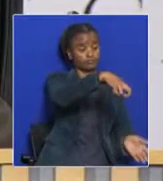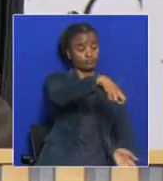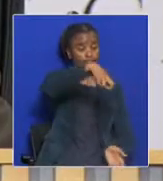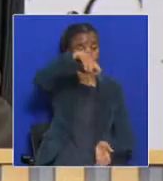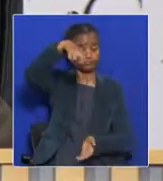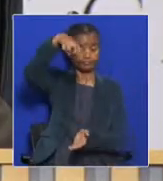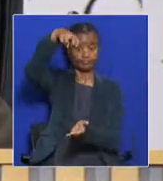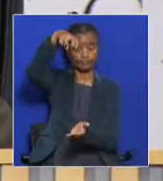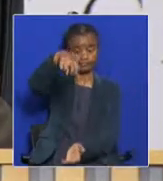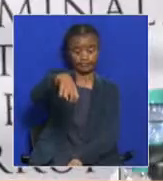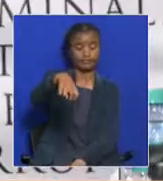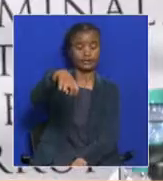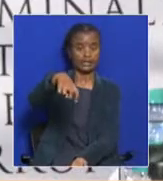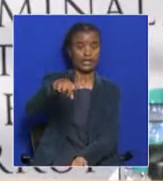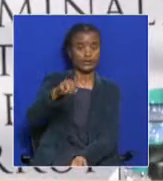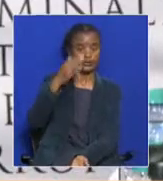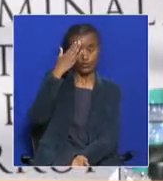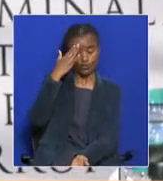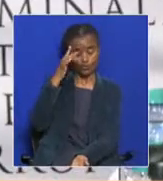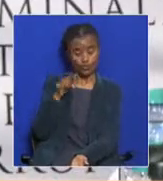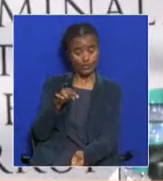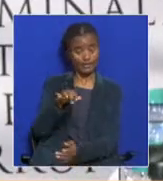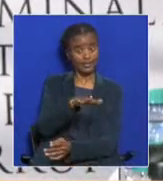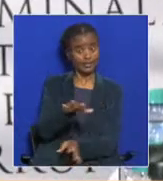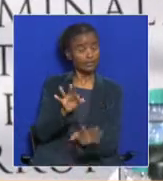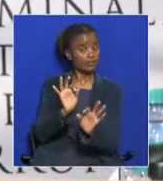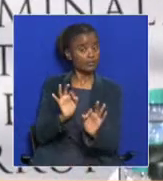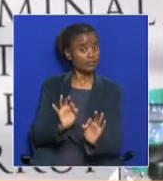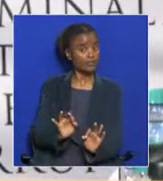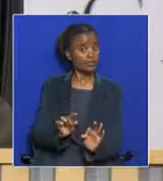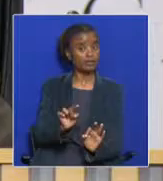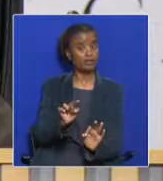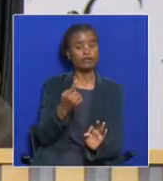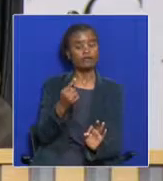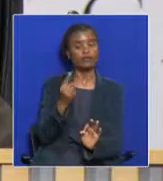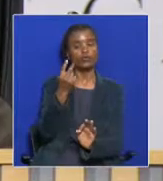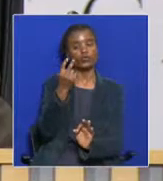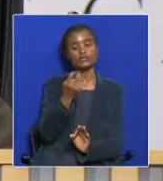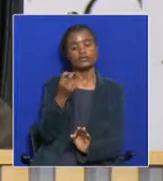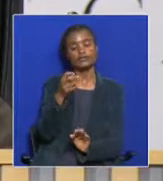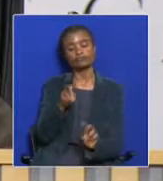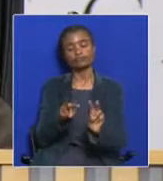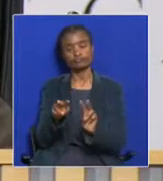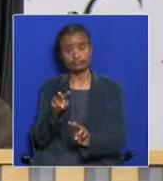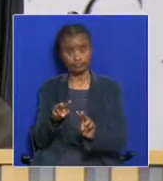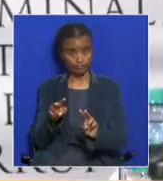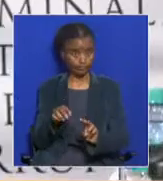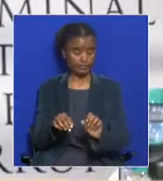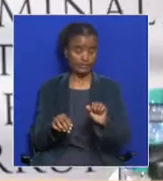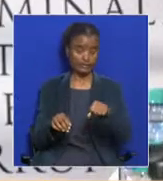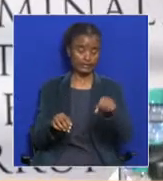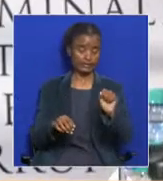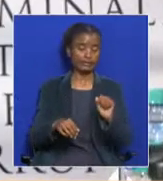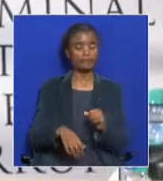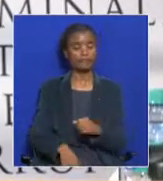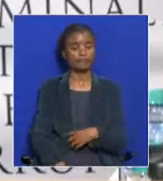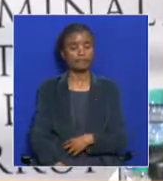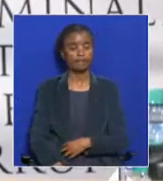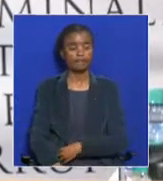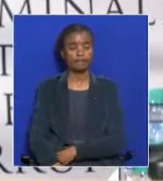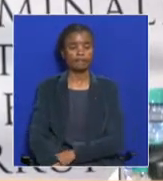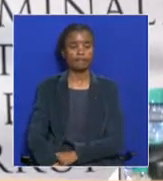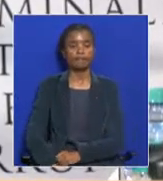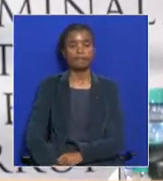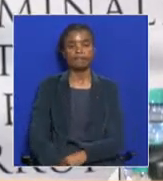that you mean a designated area for purposes of searching the container, I take it? Yes, Commissioner. When you notice then